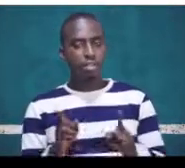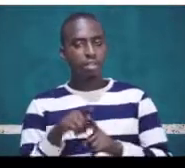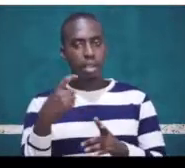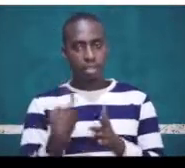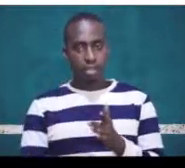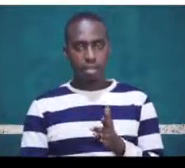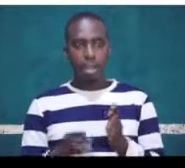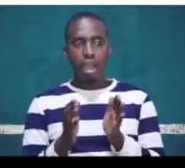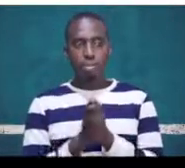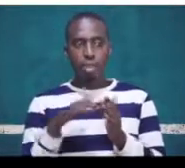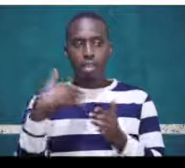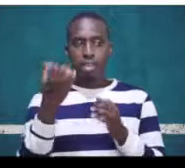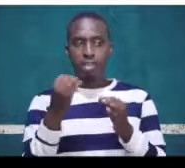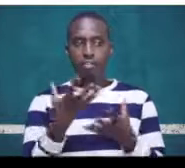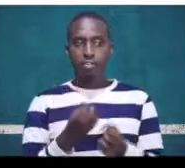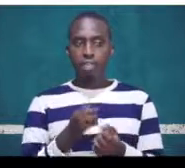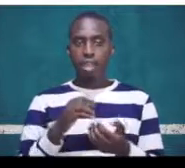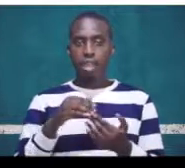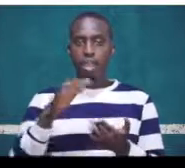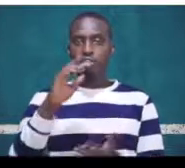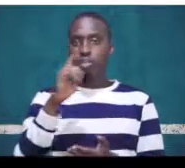tax. And if we have more than